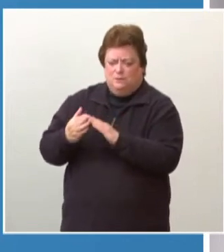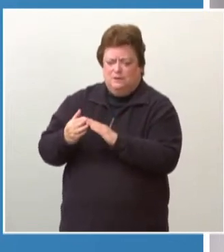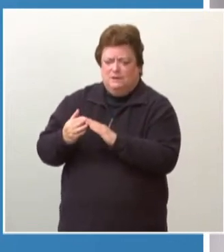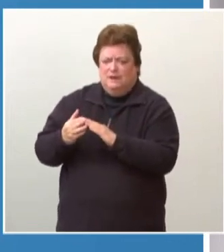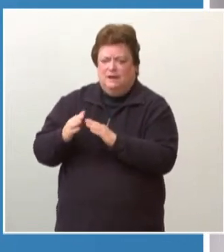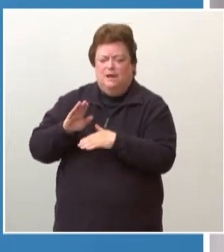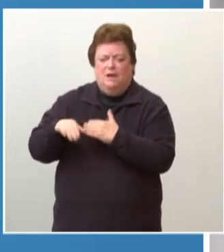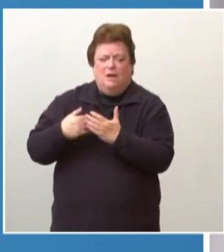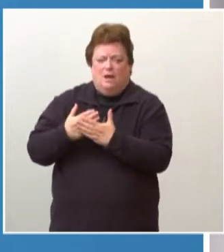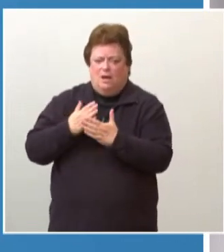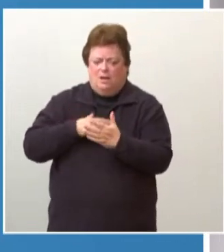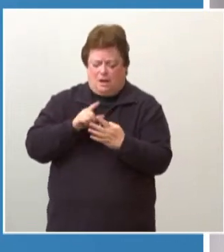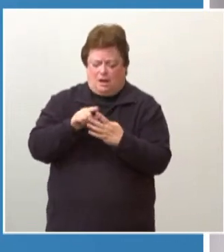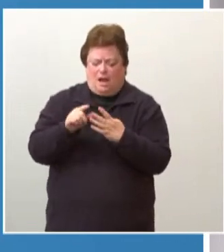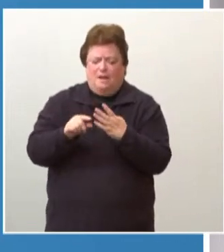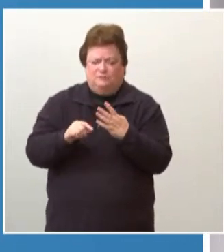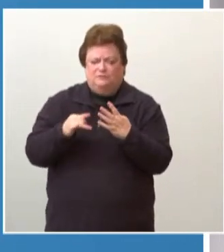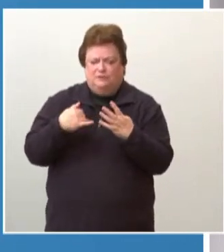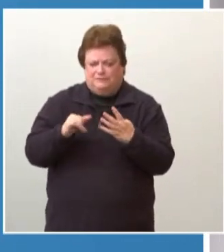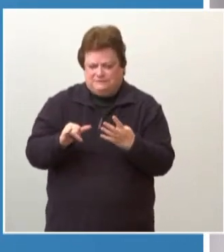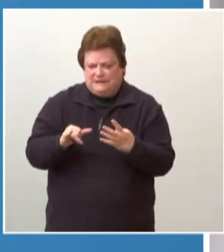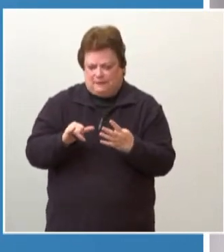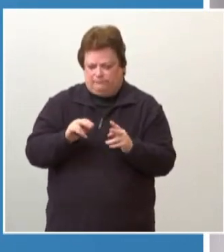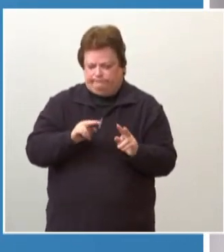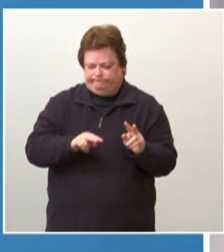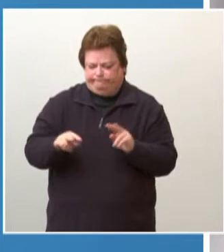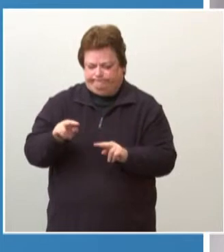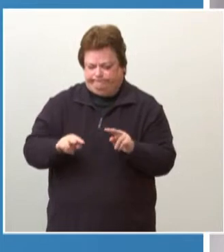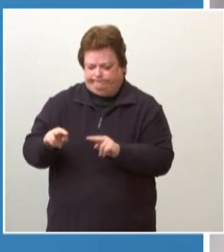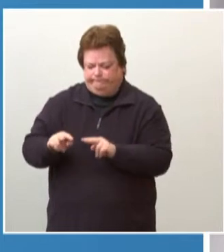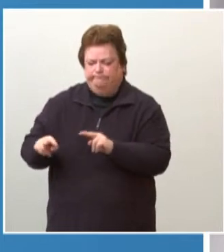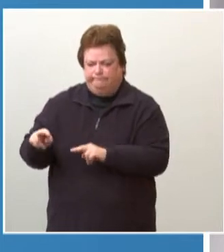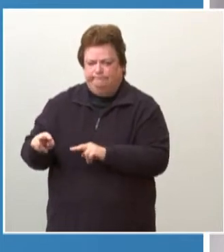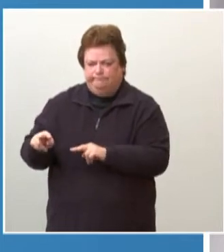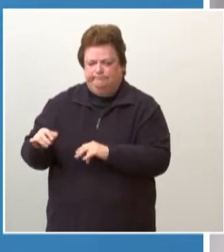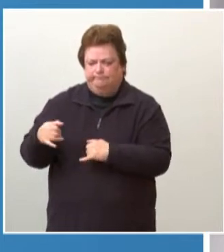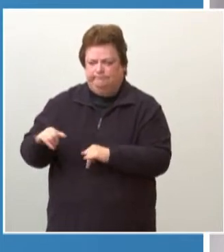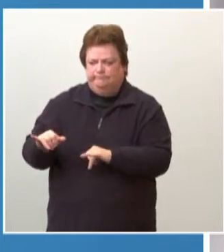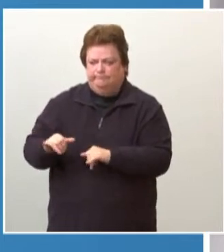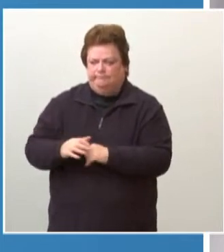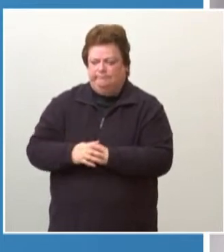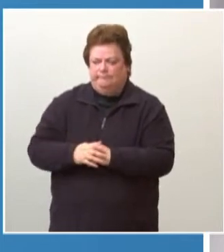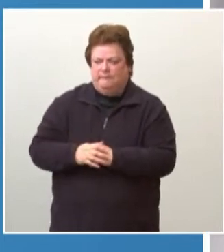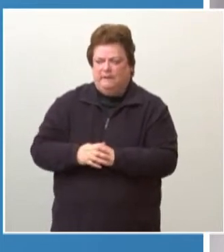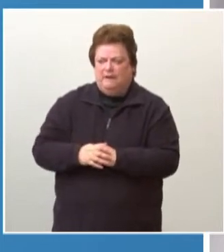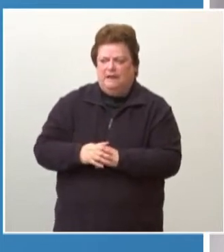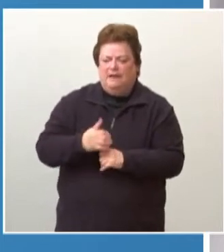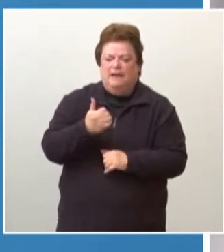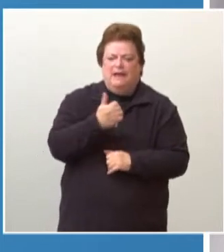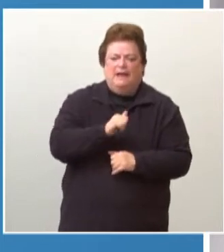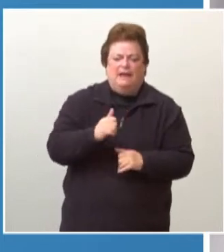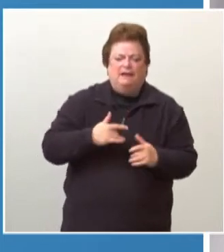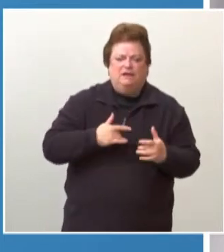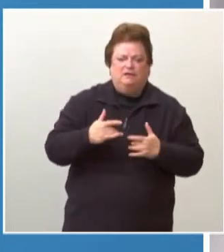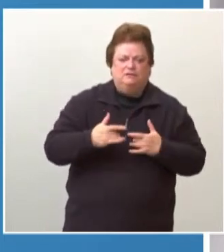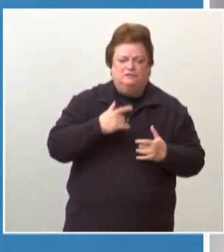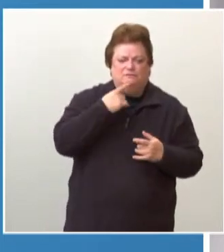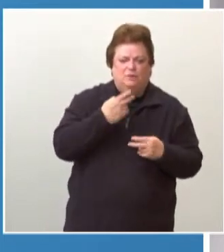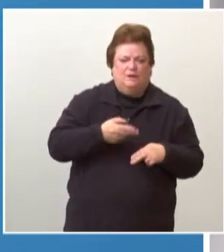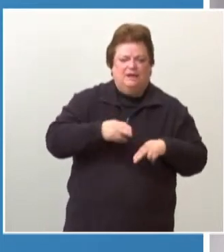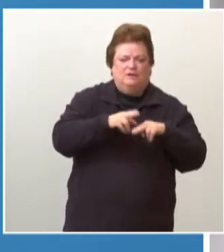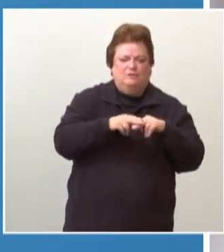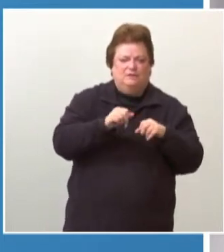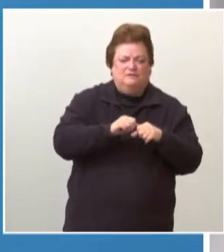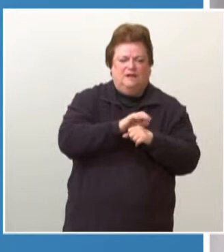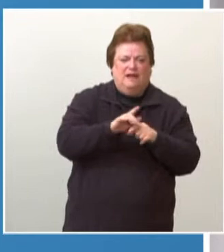all our options are still on the table. Is there any concern for an increase in COVID cases